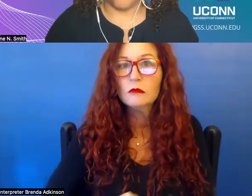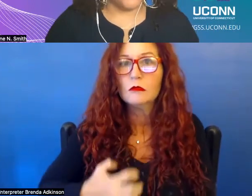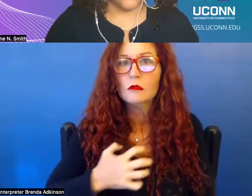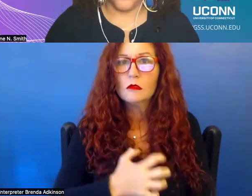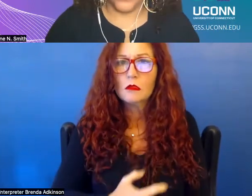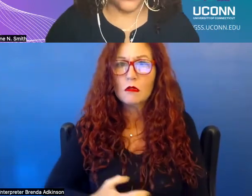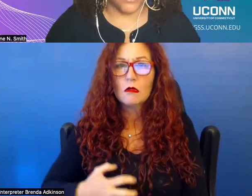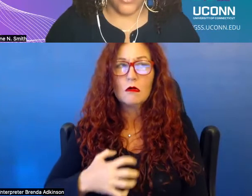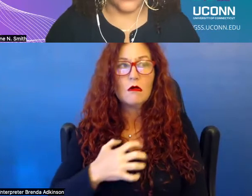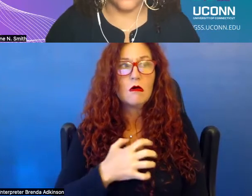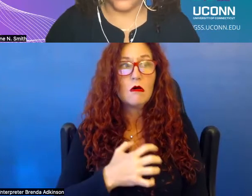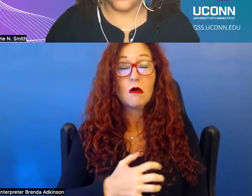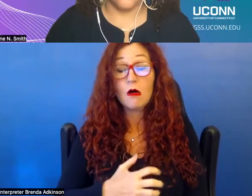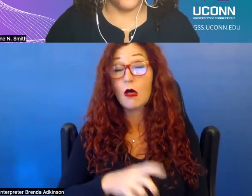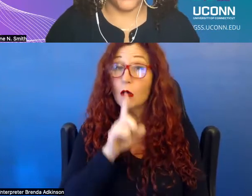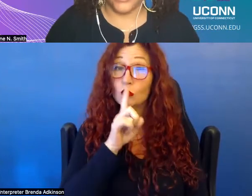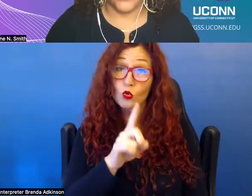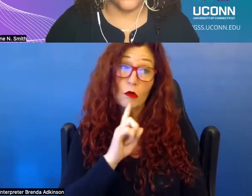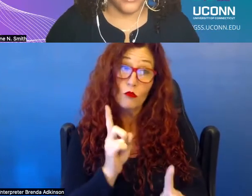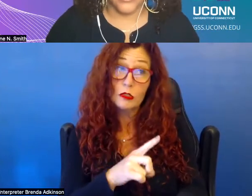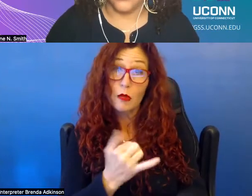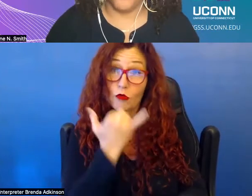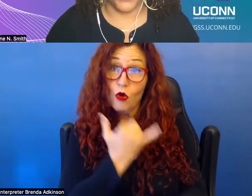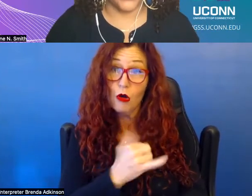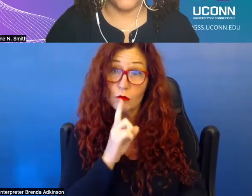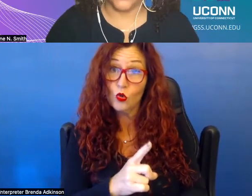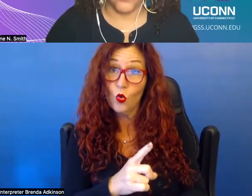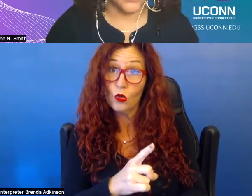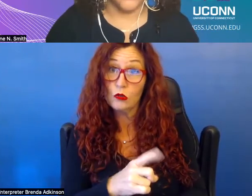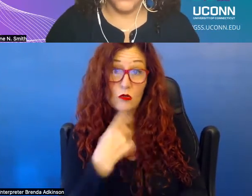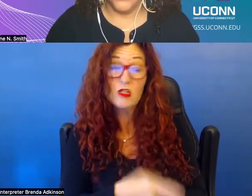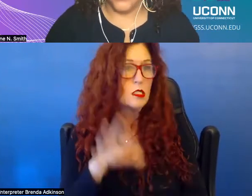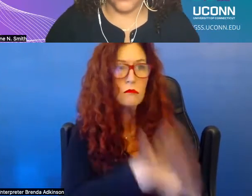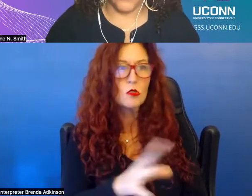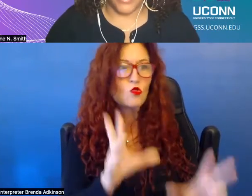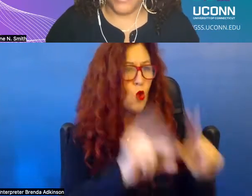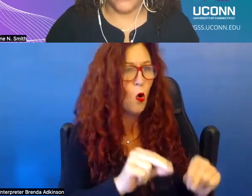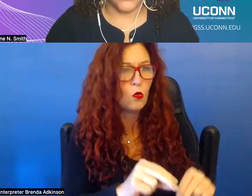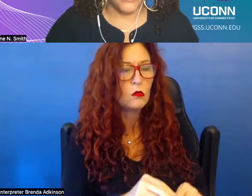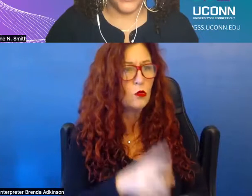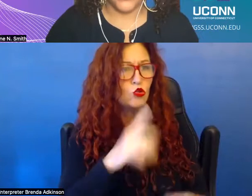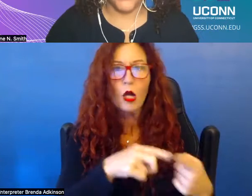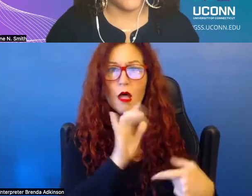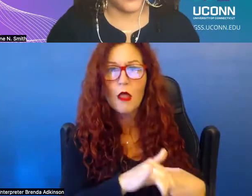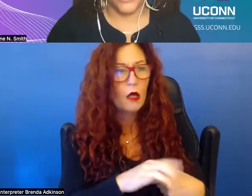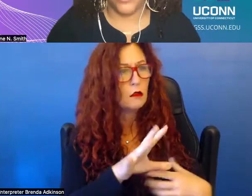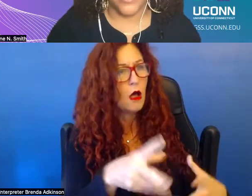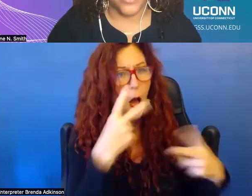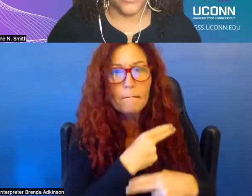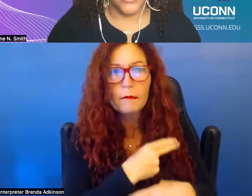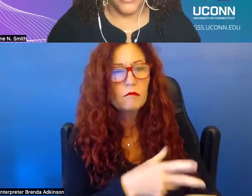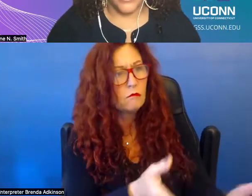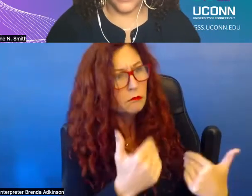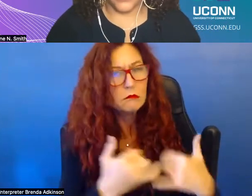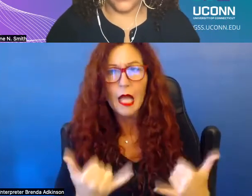I probably did all the things wrong and like shutting down that talk and bringing them to circle and, having conversations. And these are